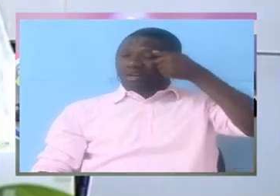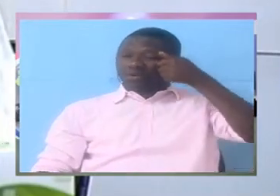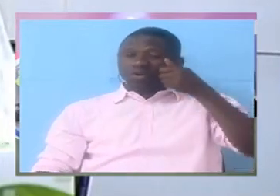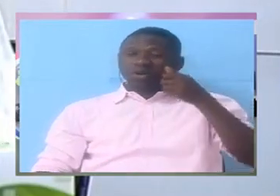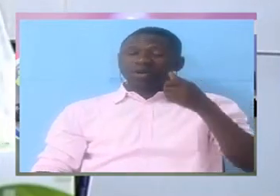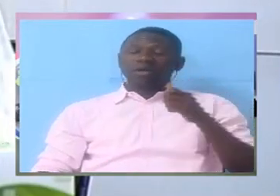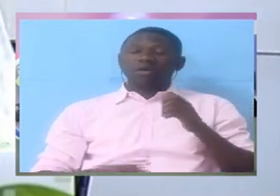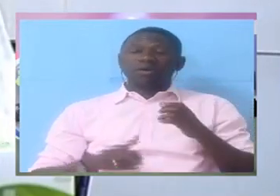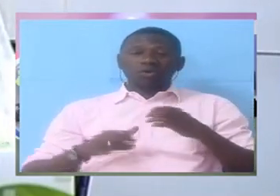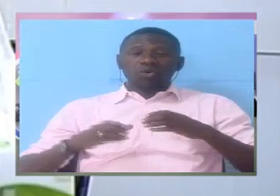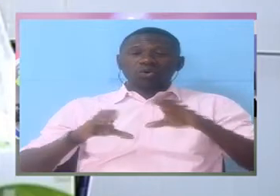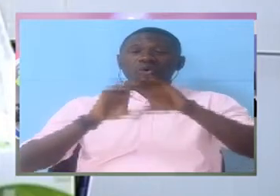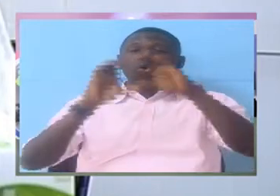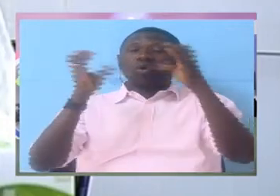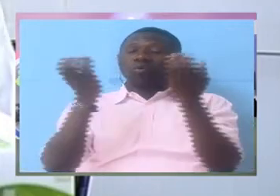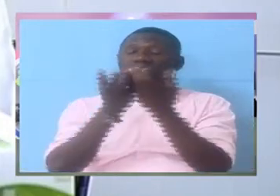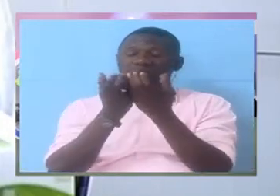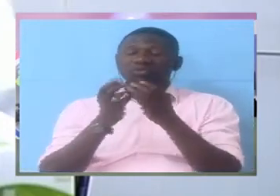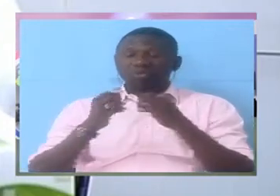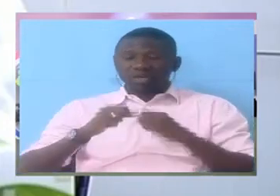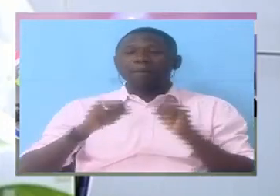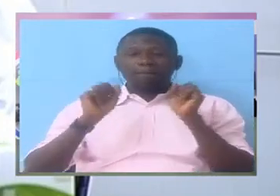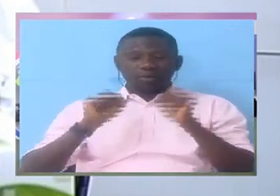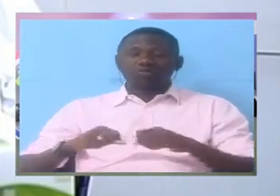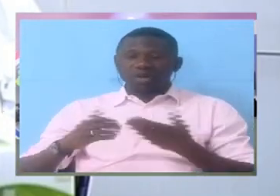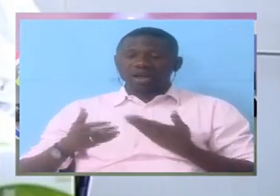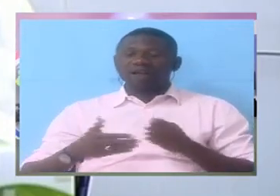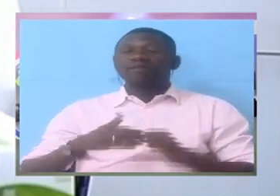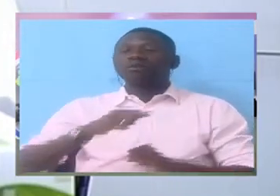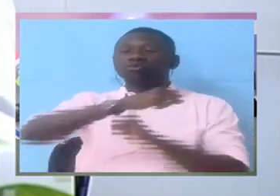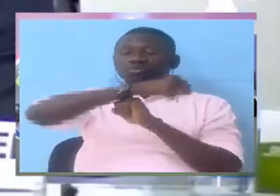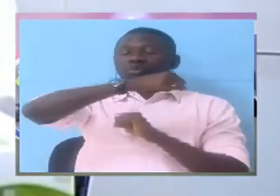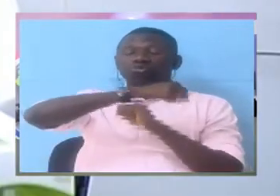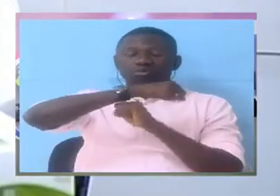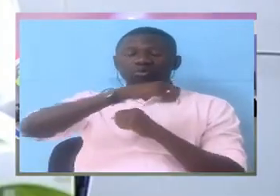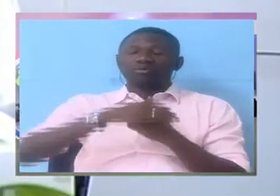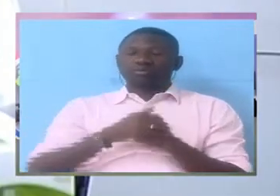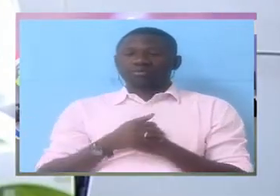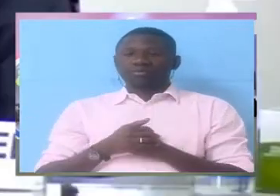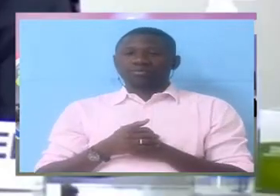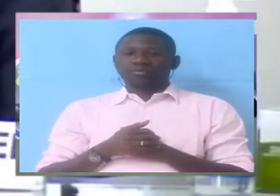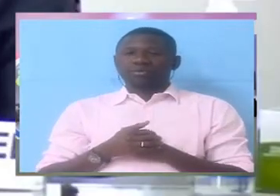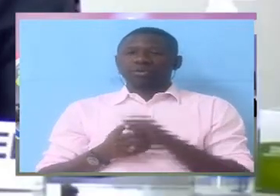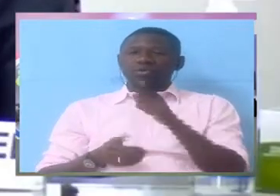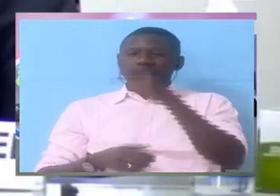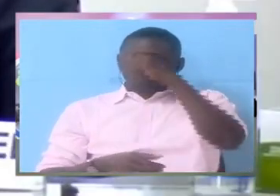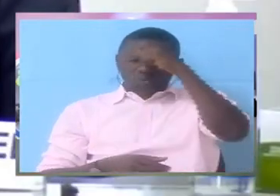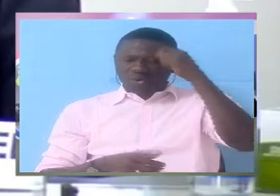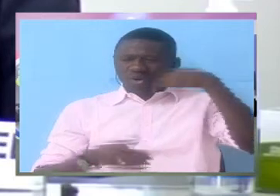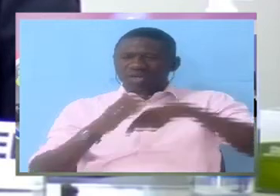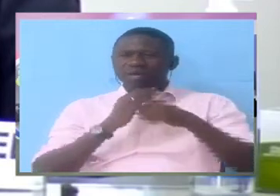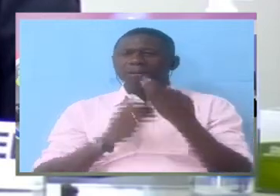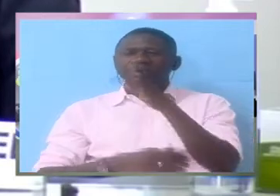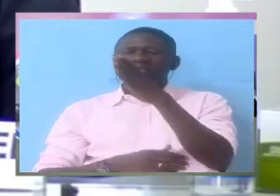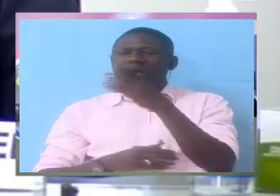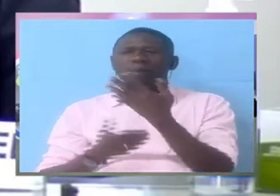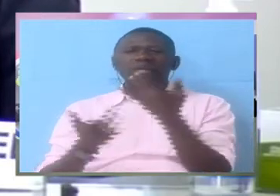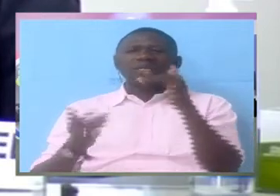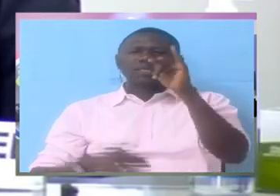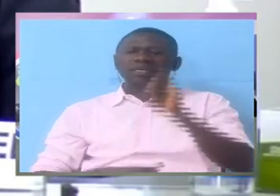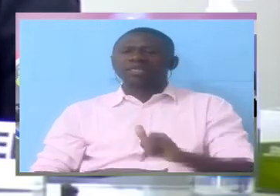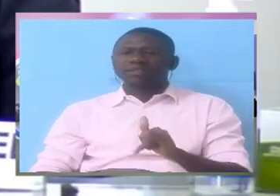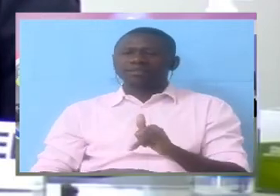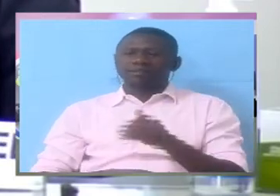how long did you serve in Basse? I think